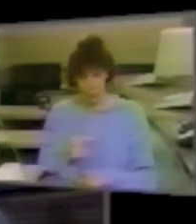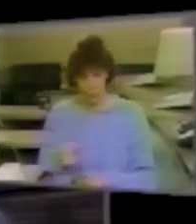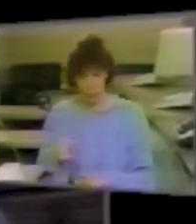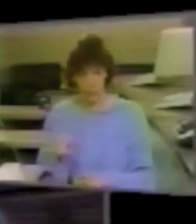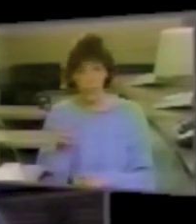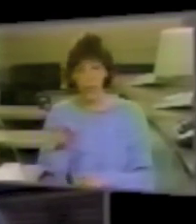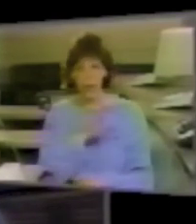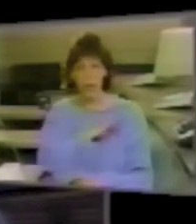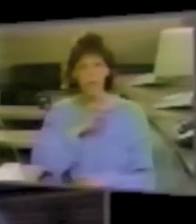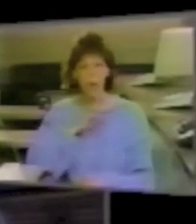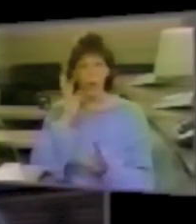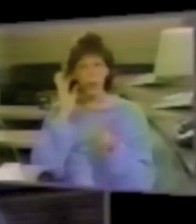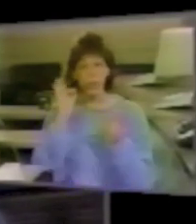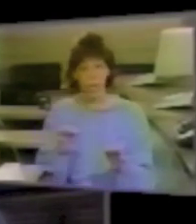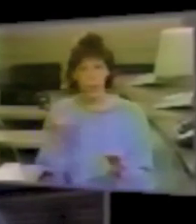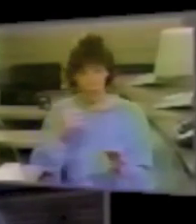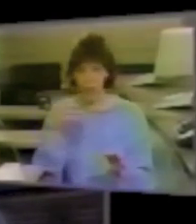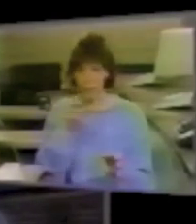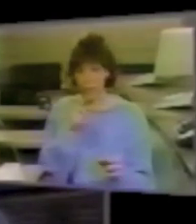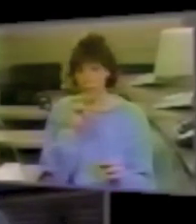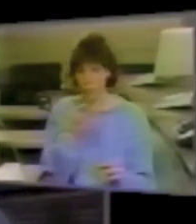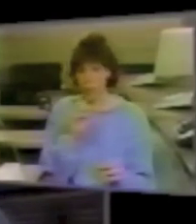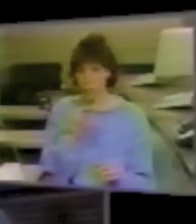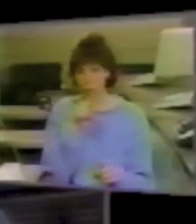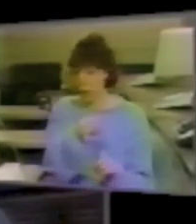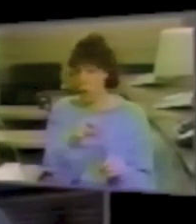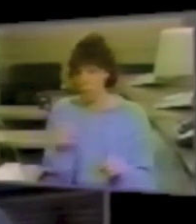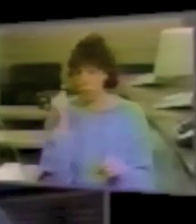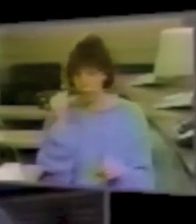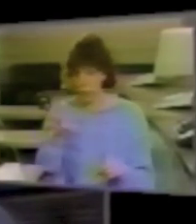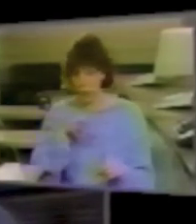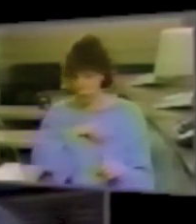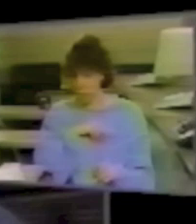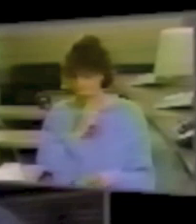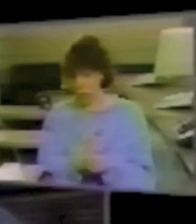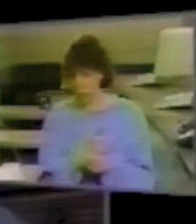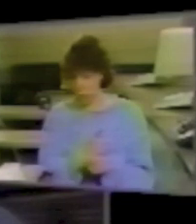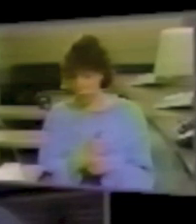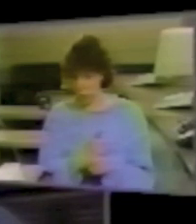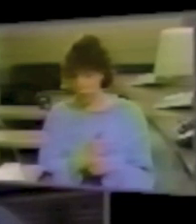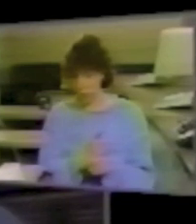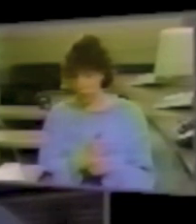Board of Trustees as long as Jane Spillman has anything to do with the board, is that true?